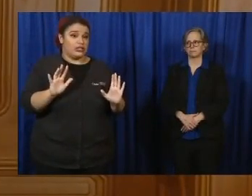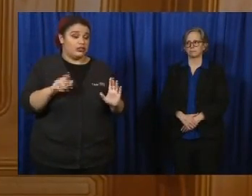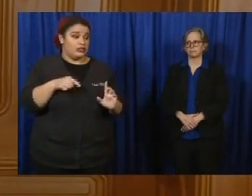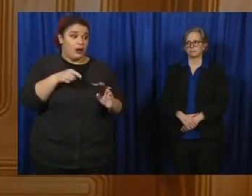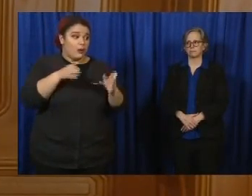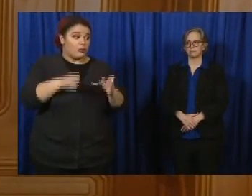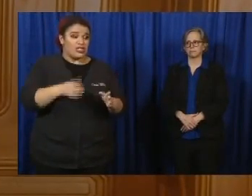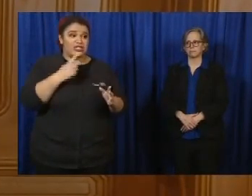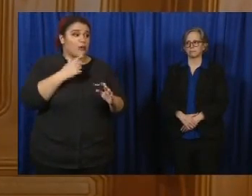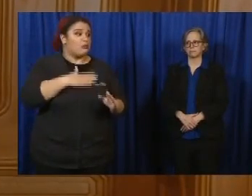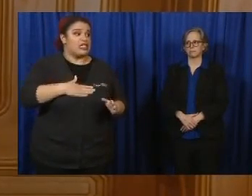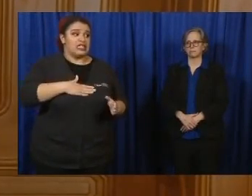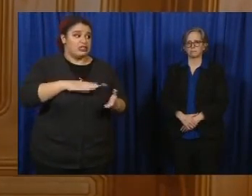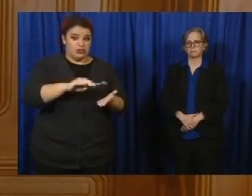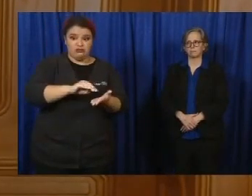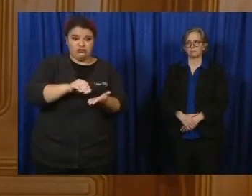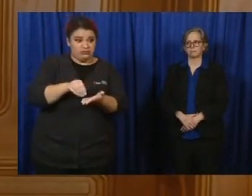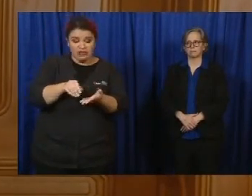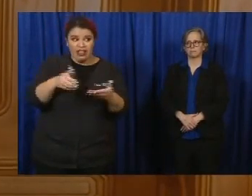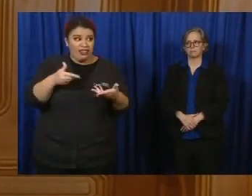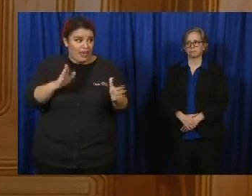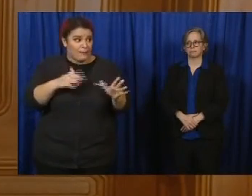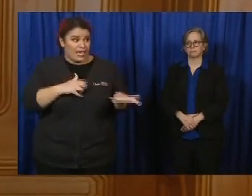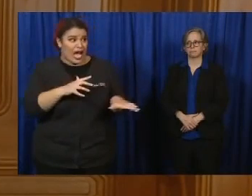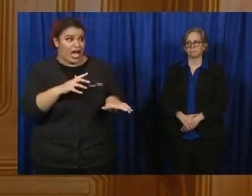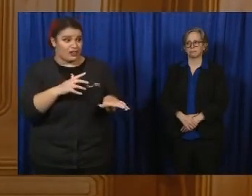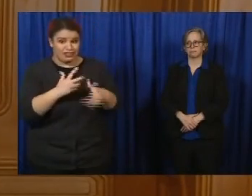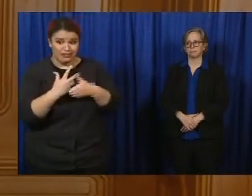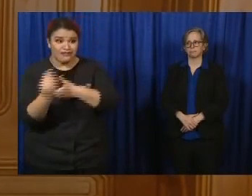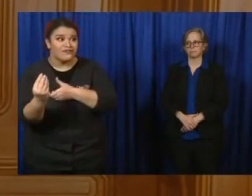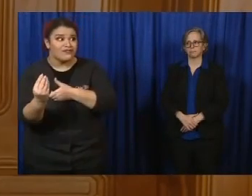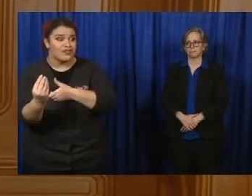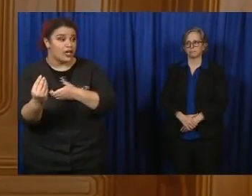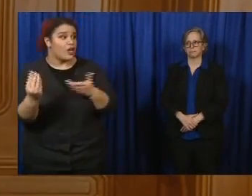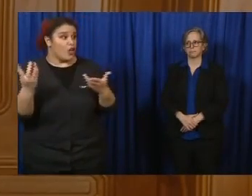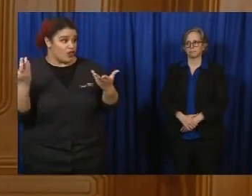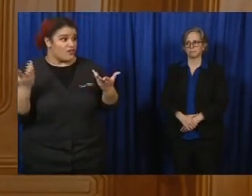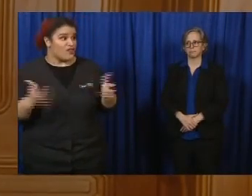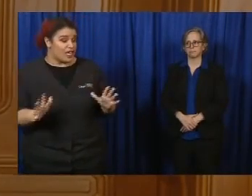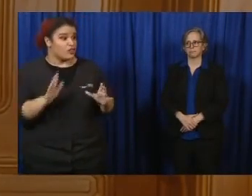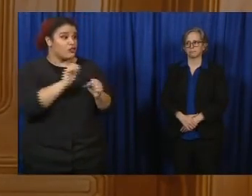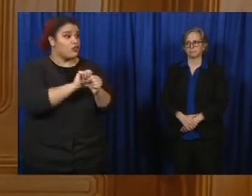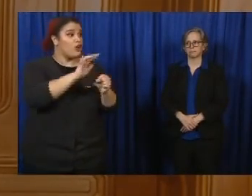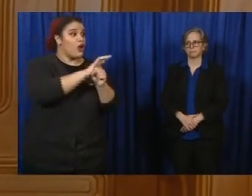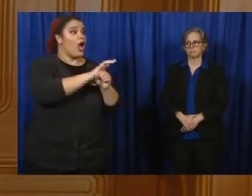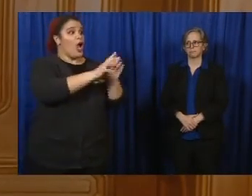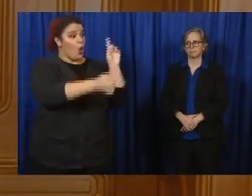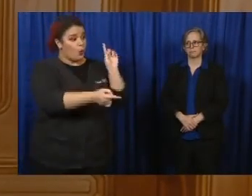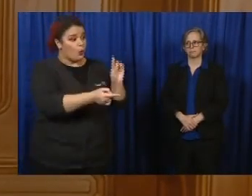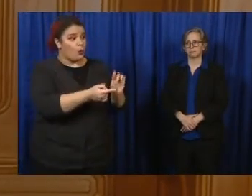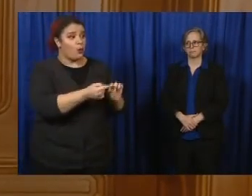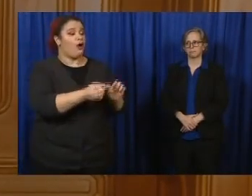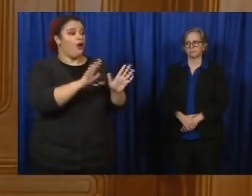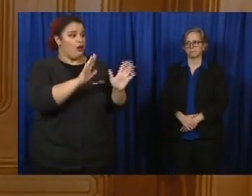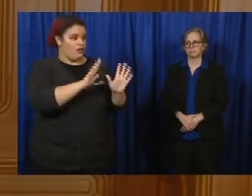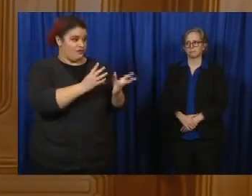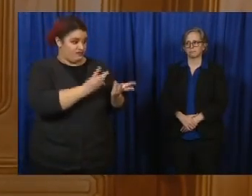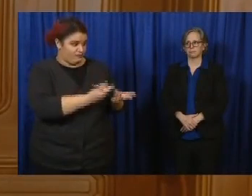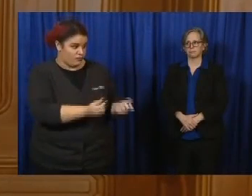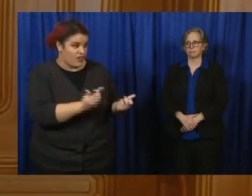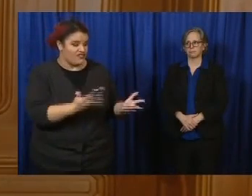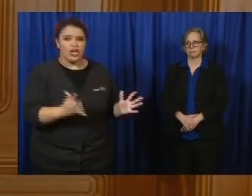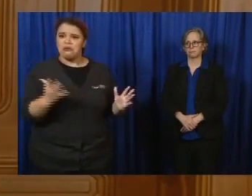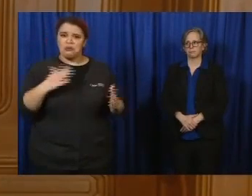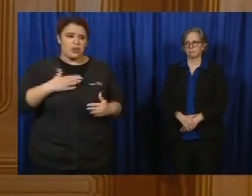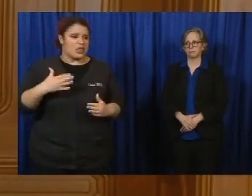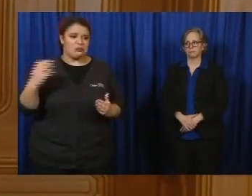he's released. Regardless of whether you can talk about his specific lawsuit, can you bring us up to date on what the situation is in the prisons?